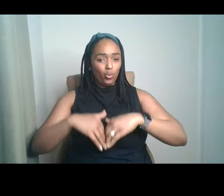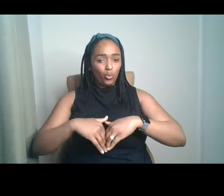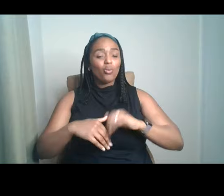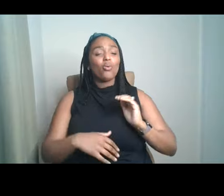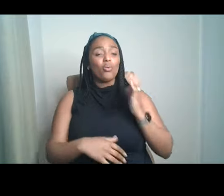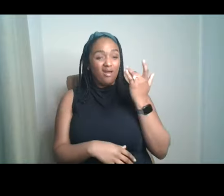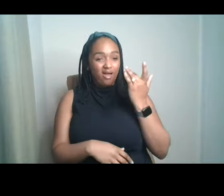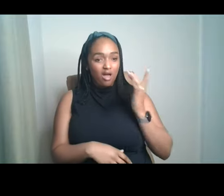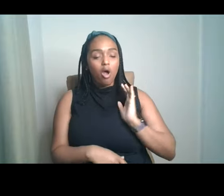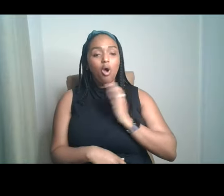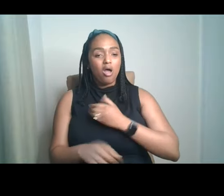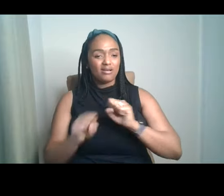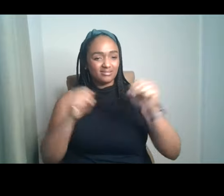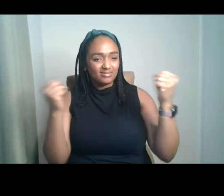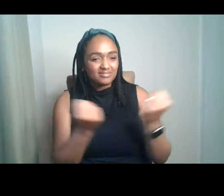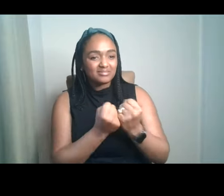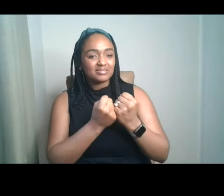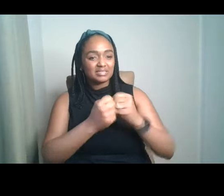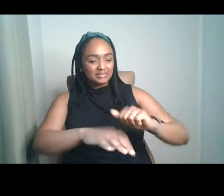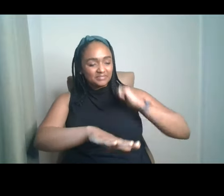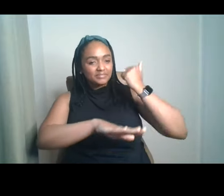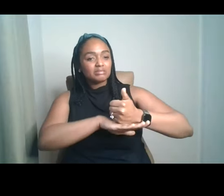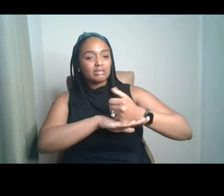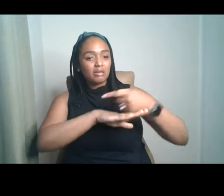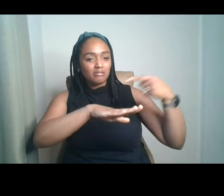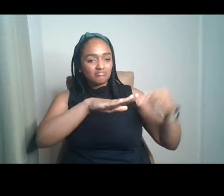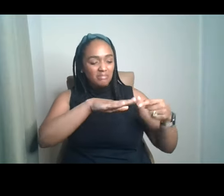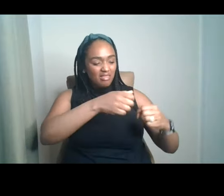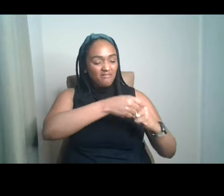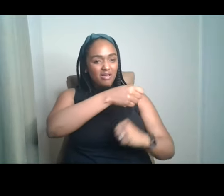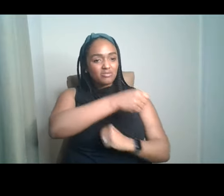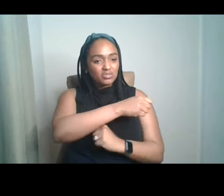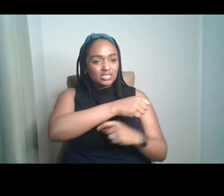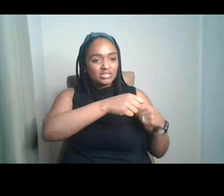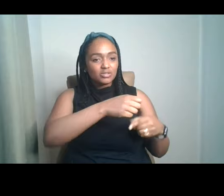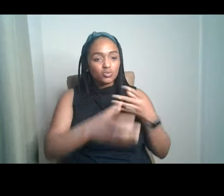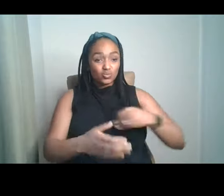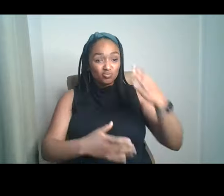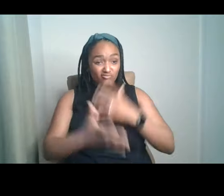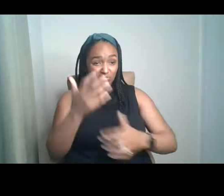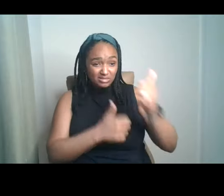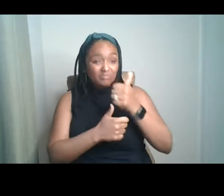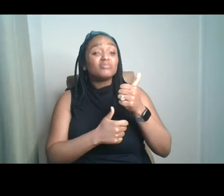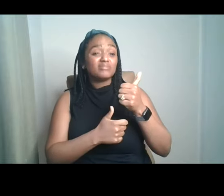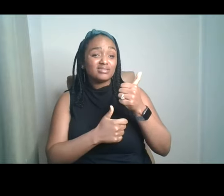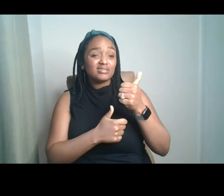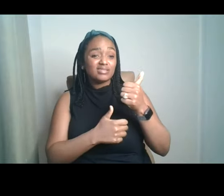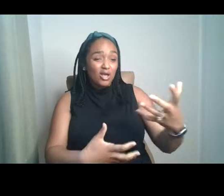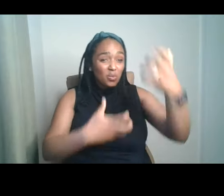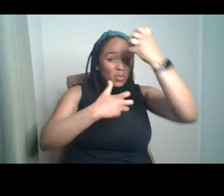society is built on top of a foundation of white supremacy and colonialism